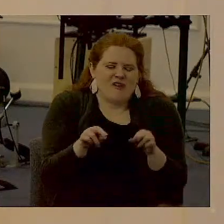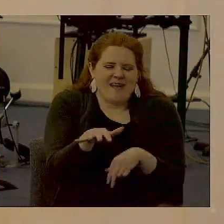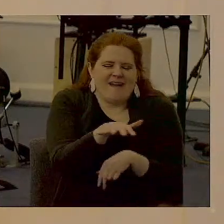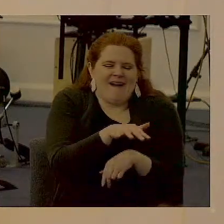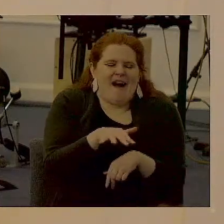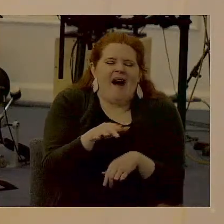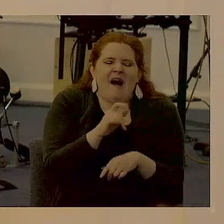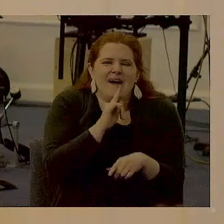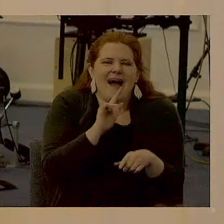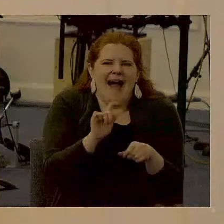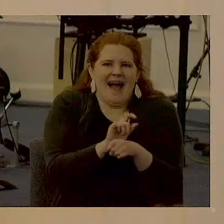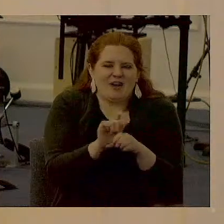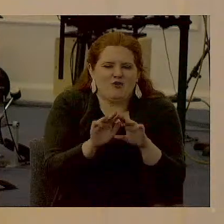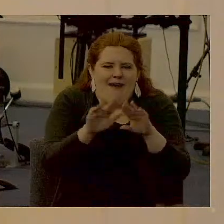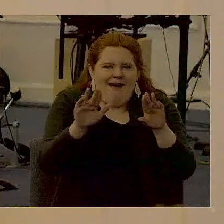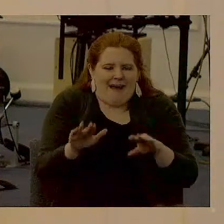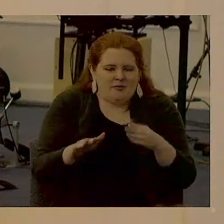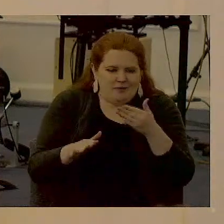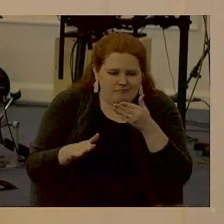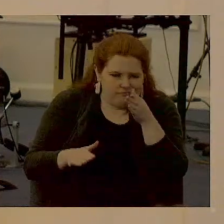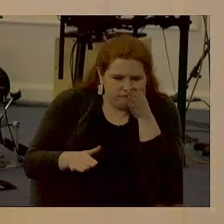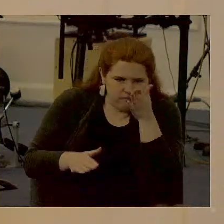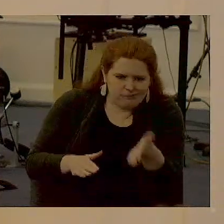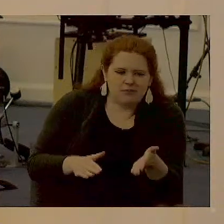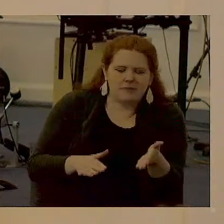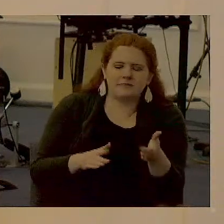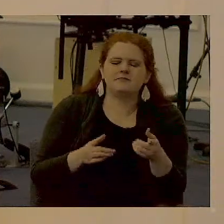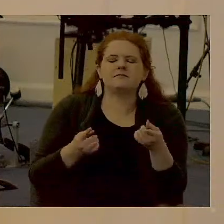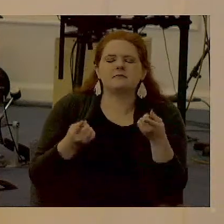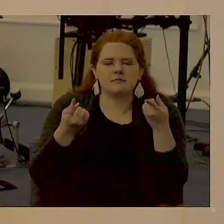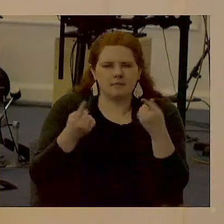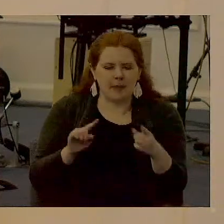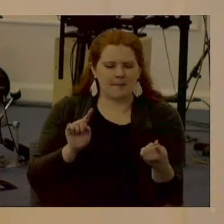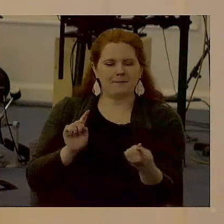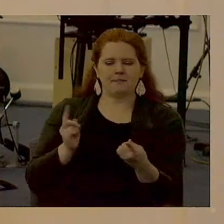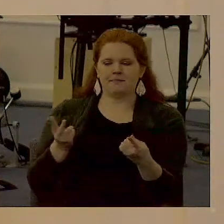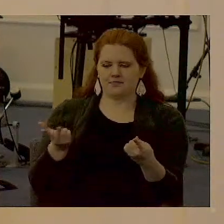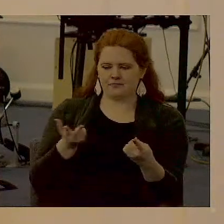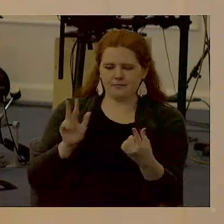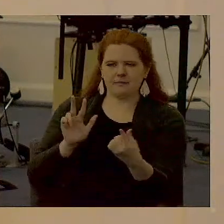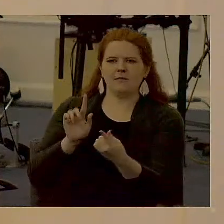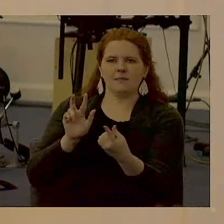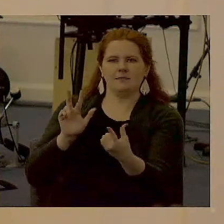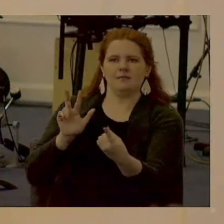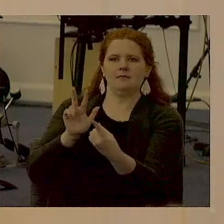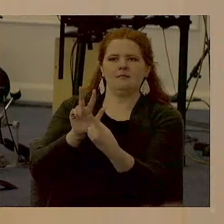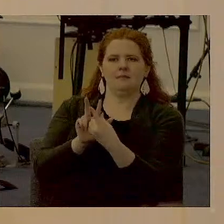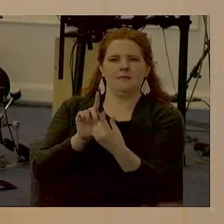them to an actual house where they meet Jesus.